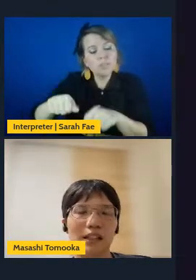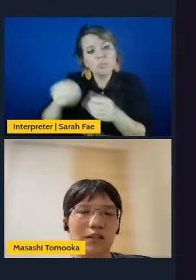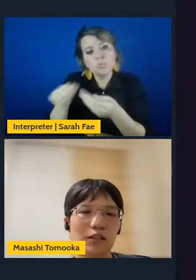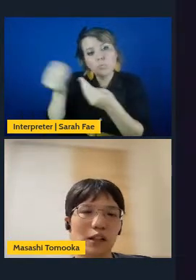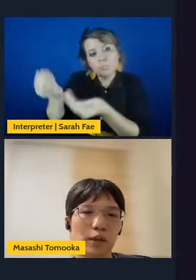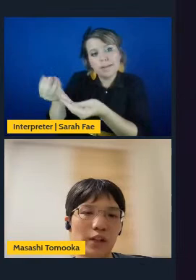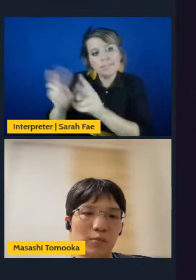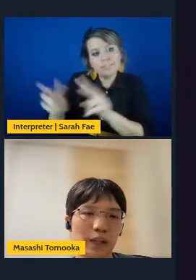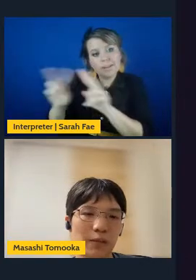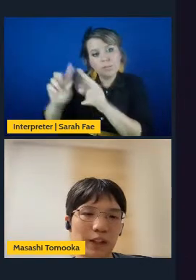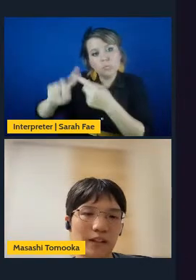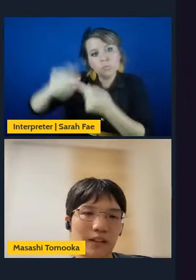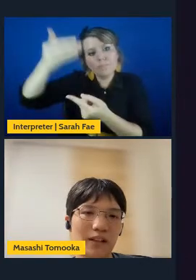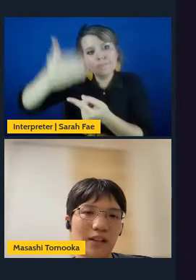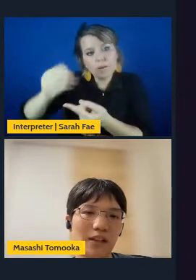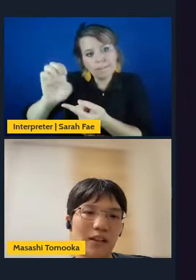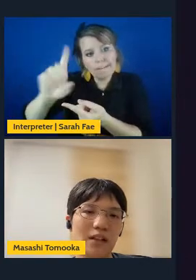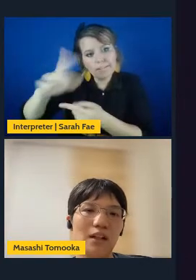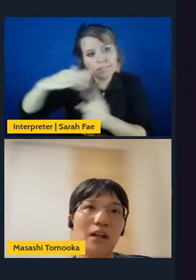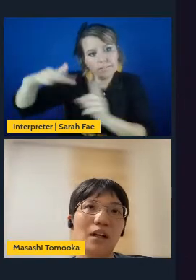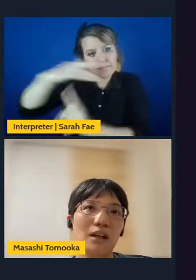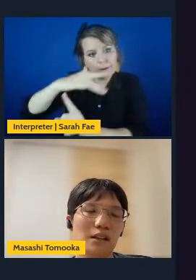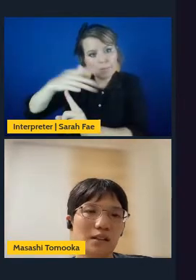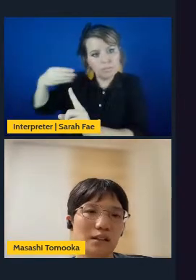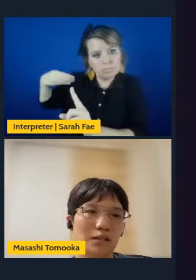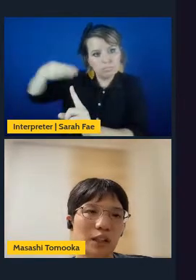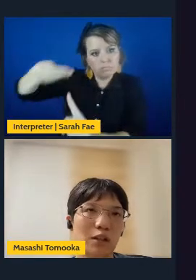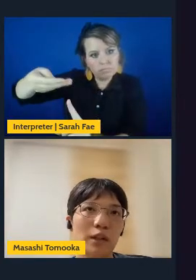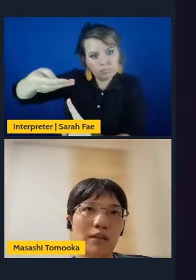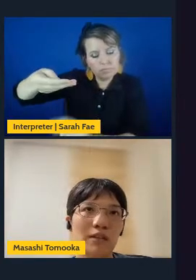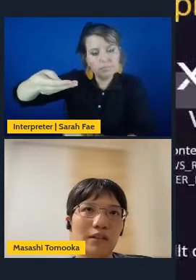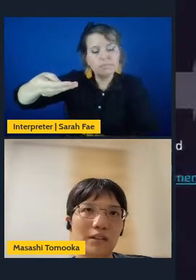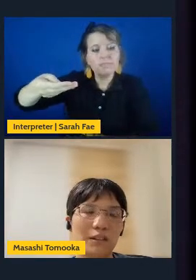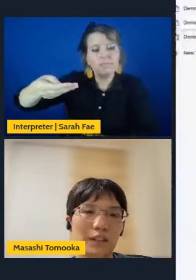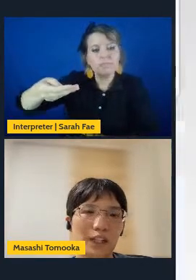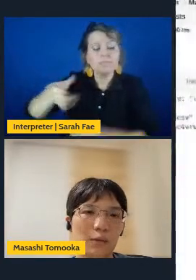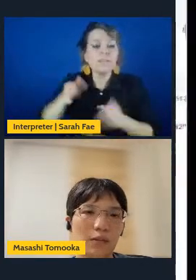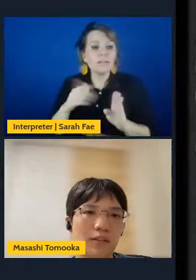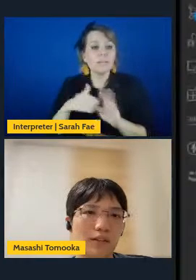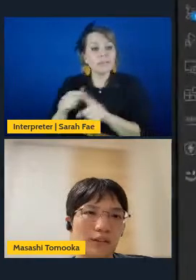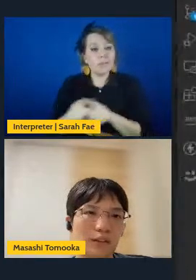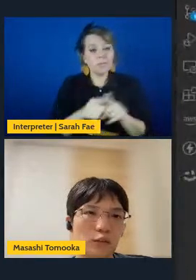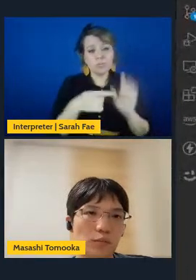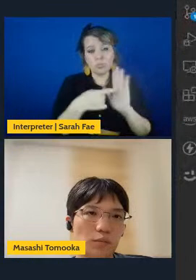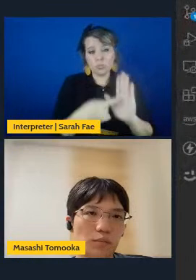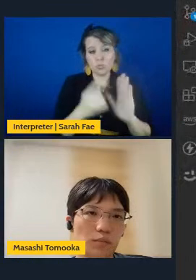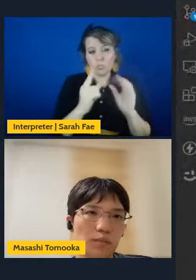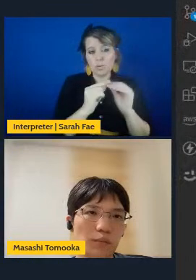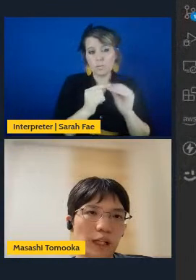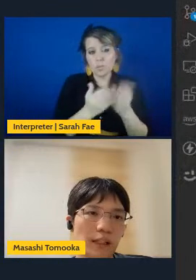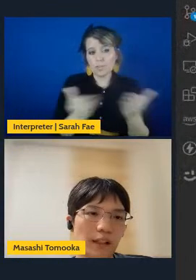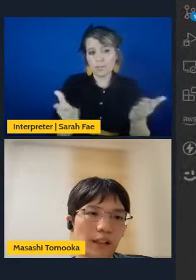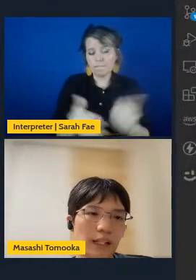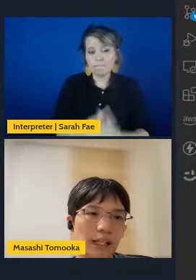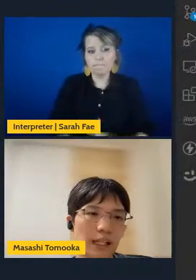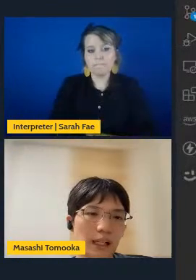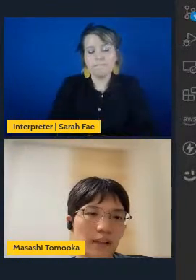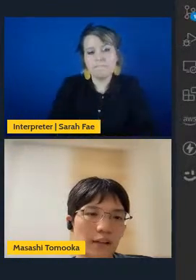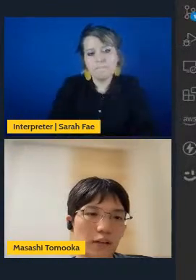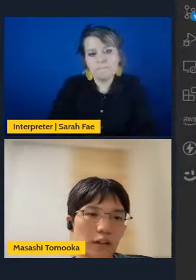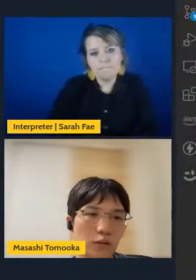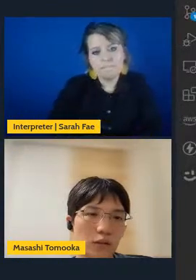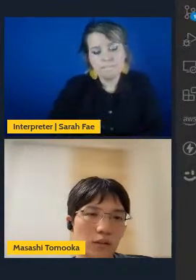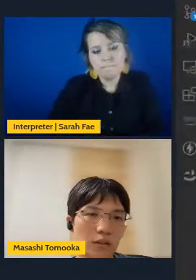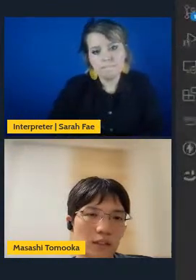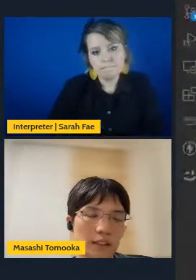to the front-end building environment. So let me also show you a demo. And here is